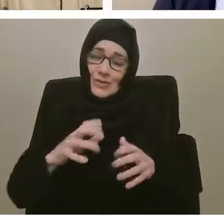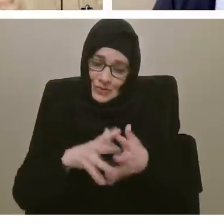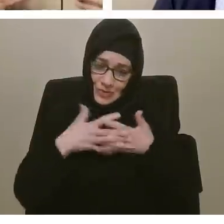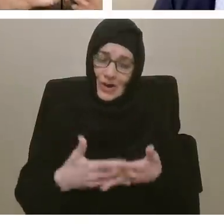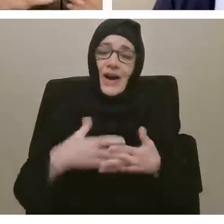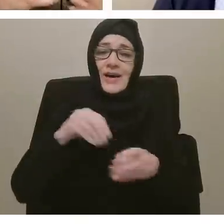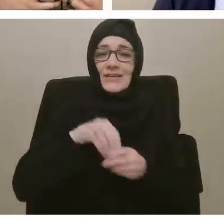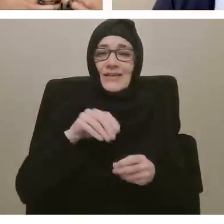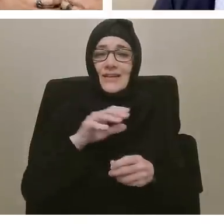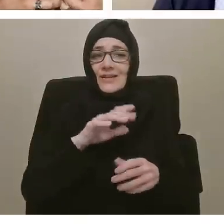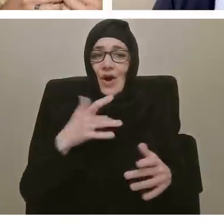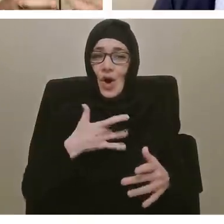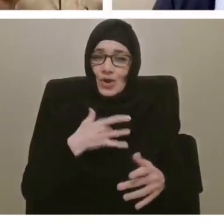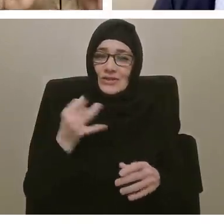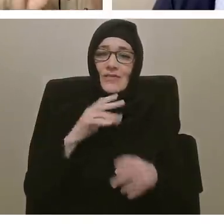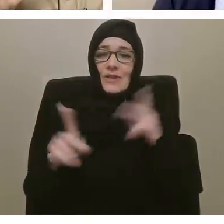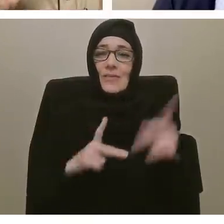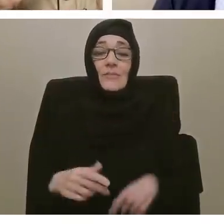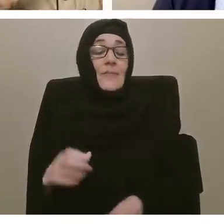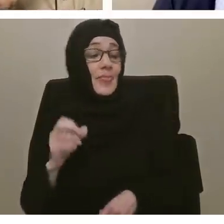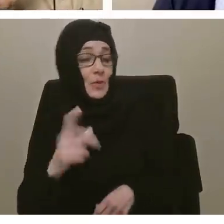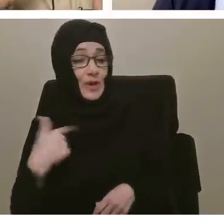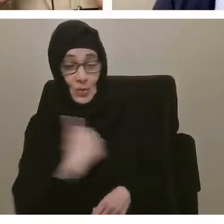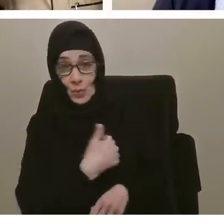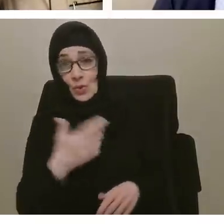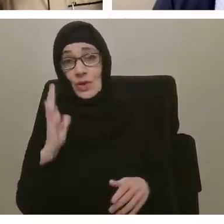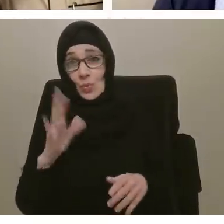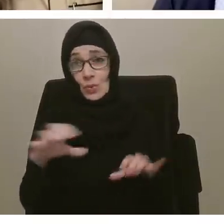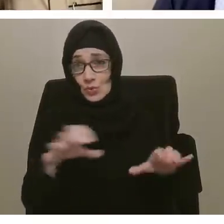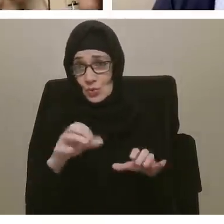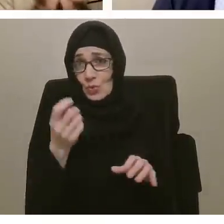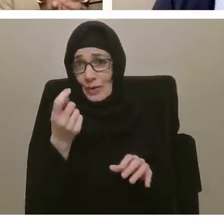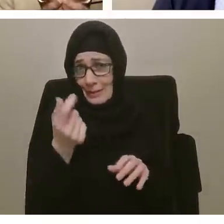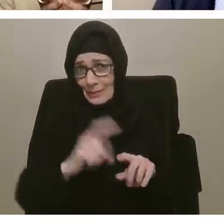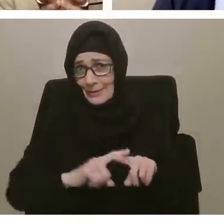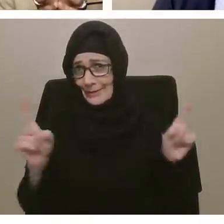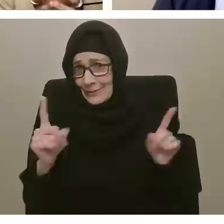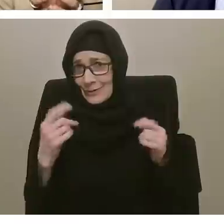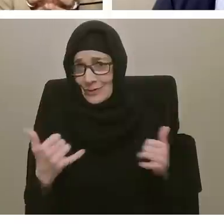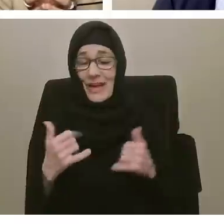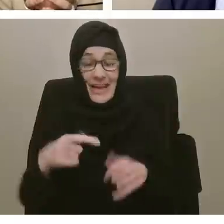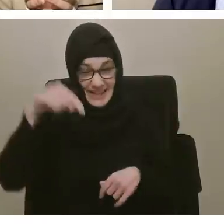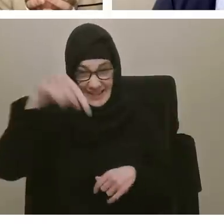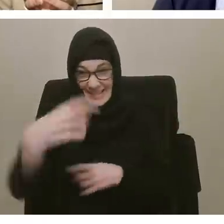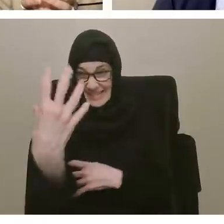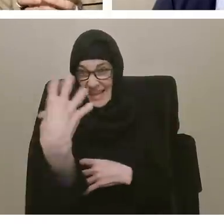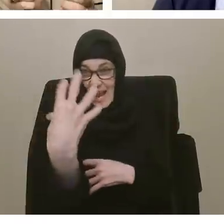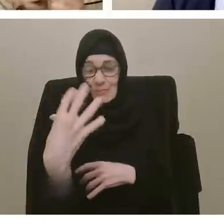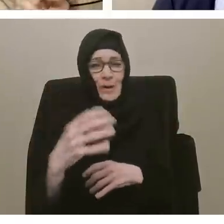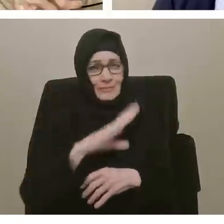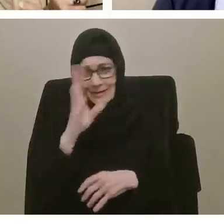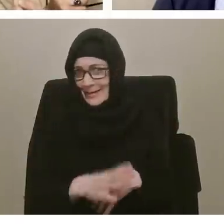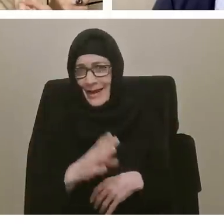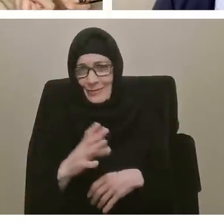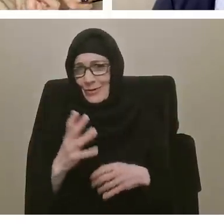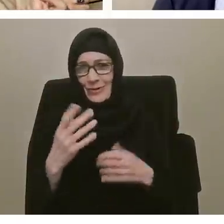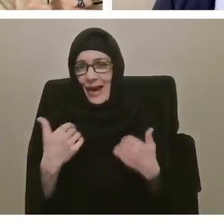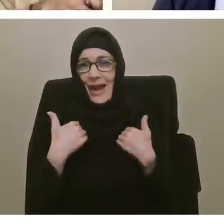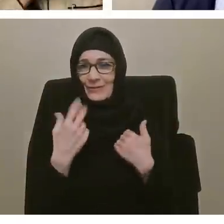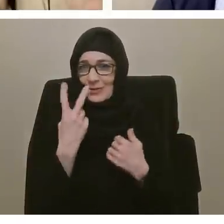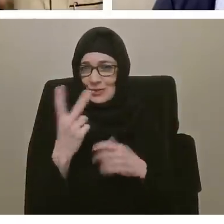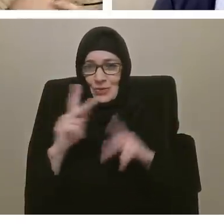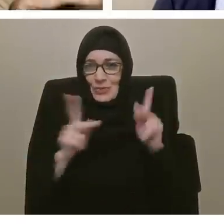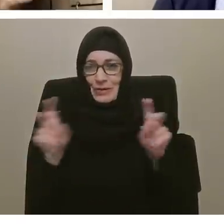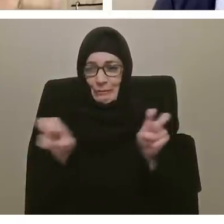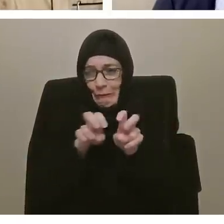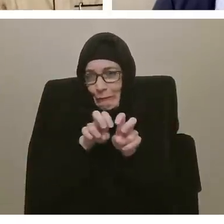So we're going to do things a little different today. So you all will forgive us. This camera has never had two people on at the same time. So you'll forgive us for being a little tight